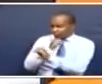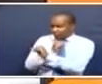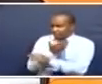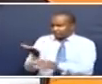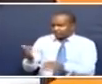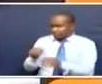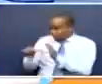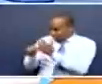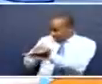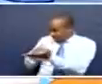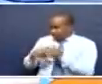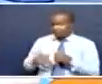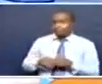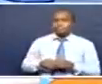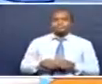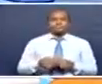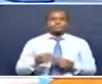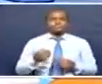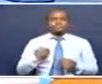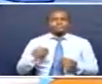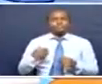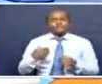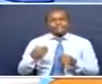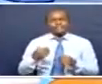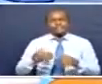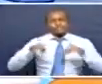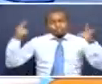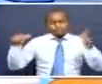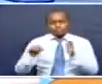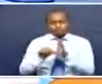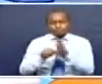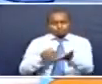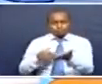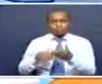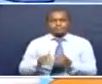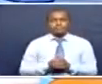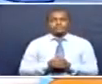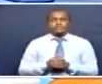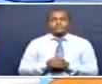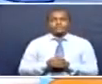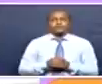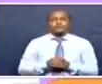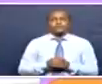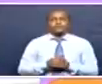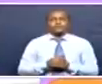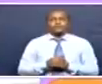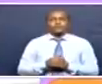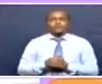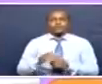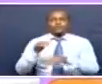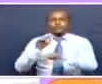again? Definitely, I have a big problem with that. The other day we called for all the vehicles to